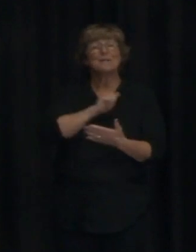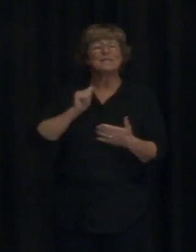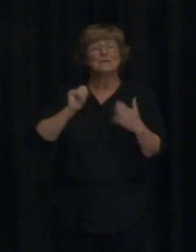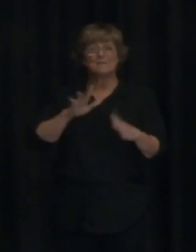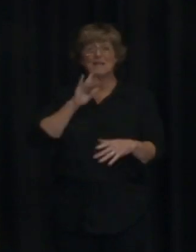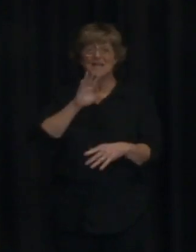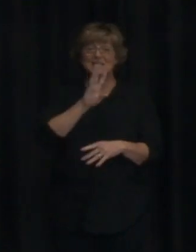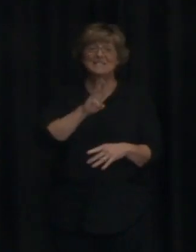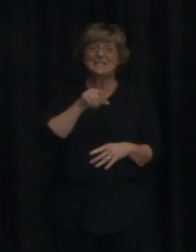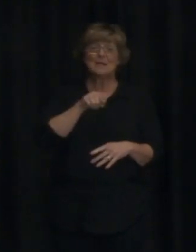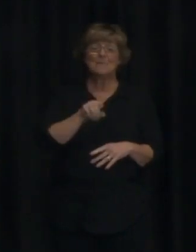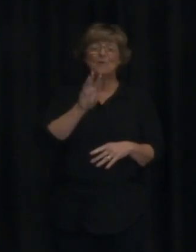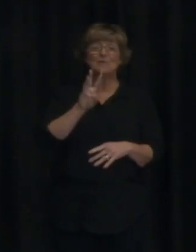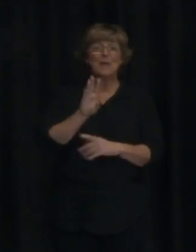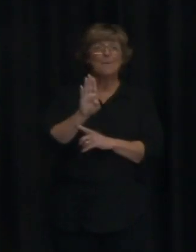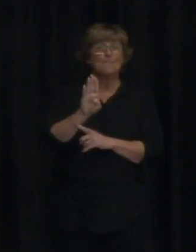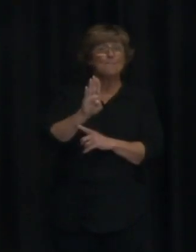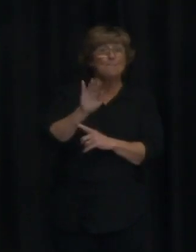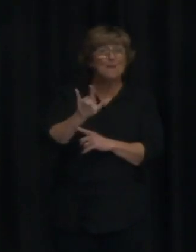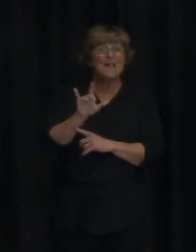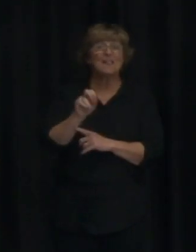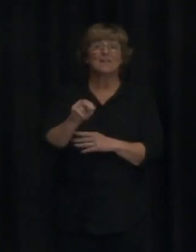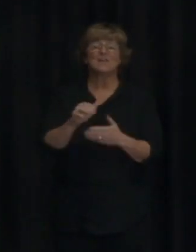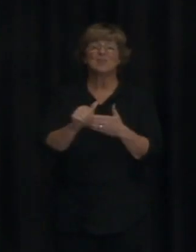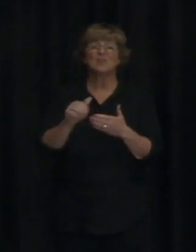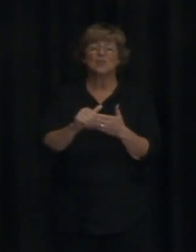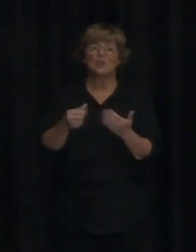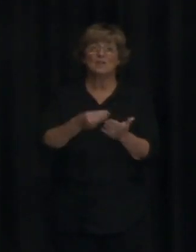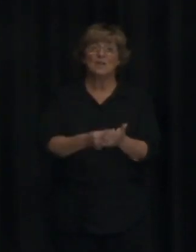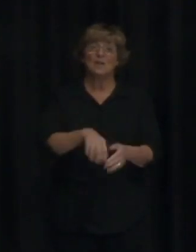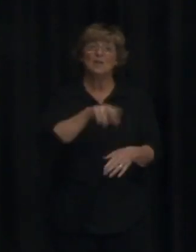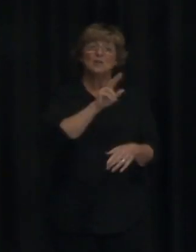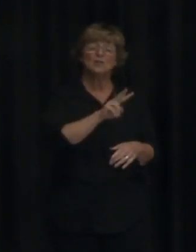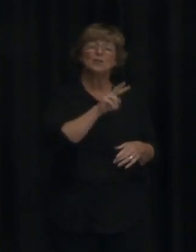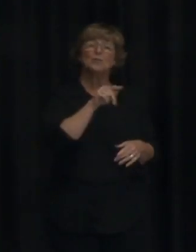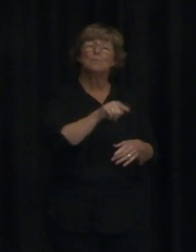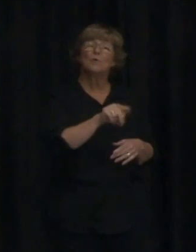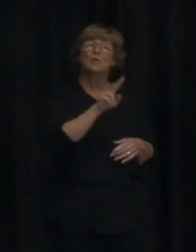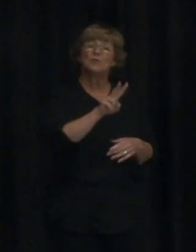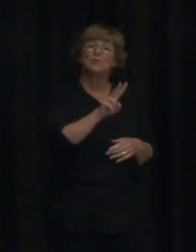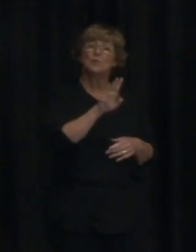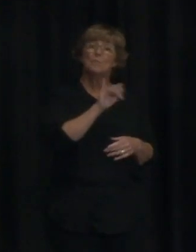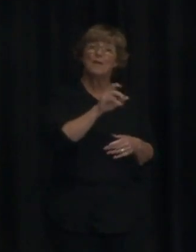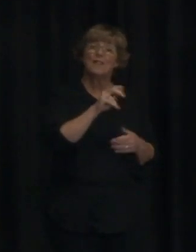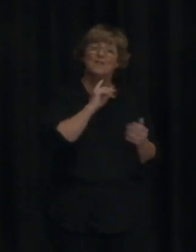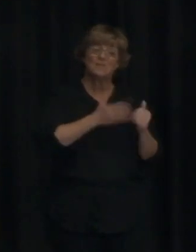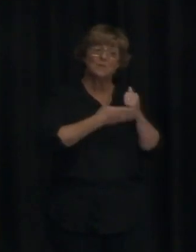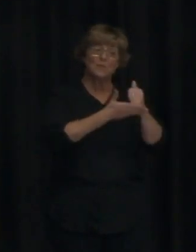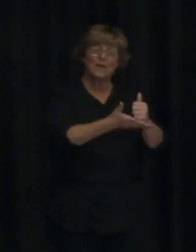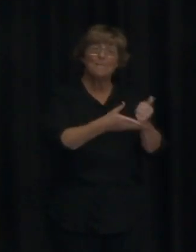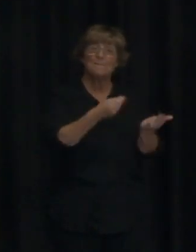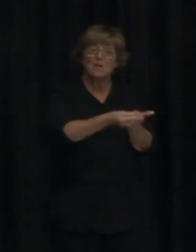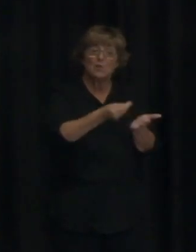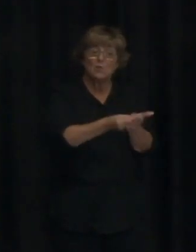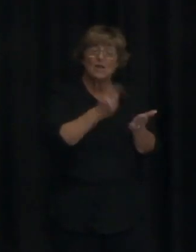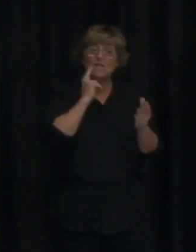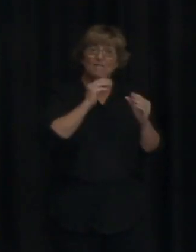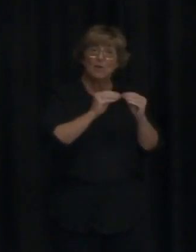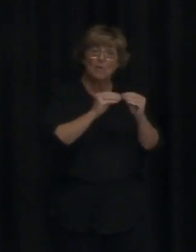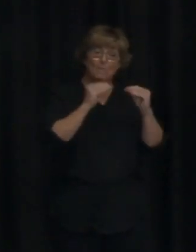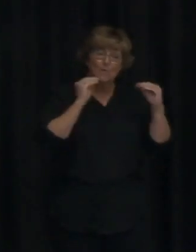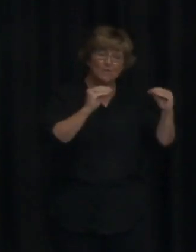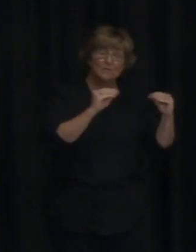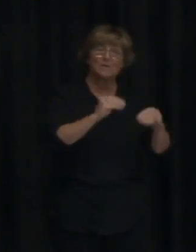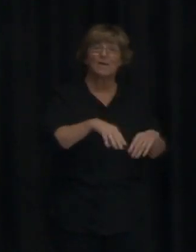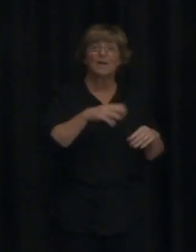commitment, $2 billion specifically for grants to help with in-person instruction. Those are grants that can provide more PPE,